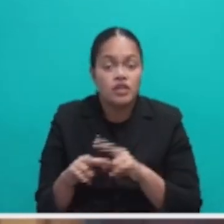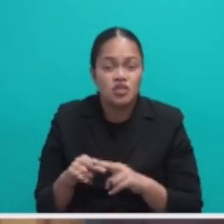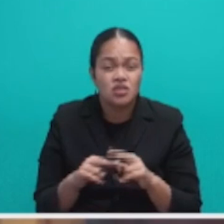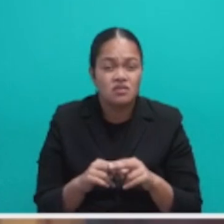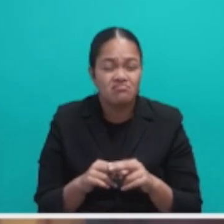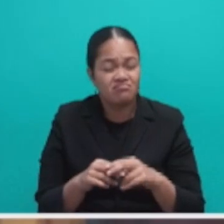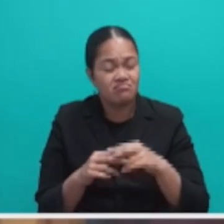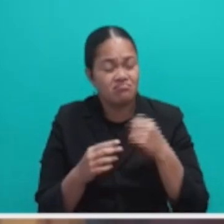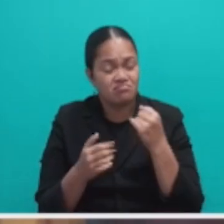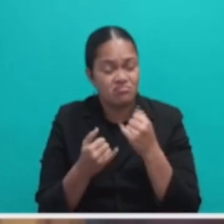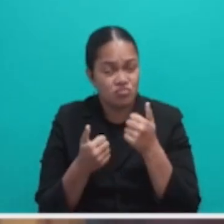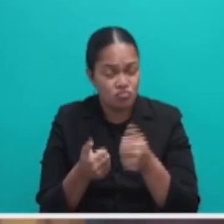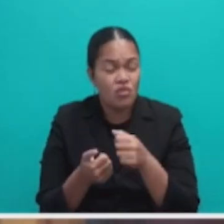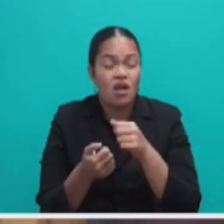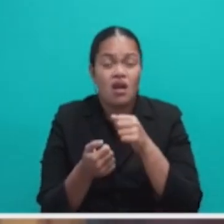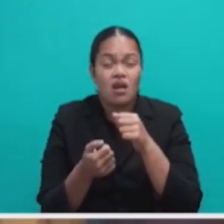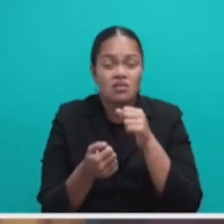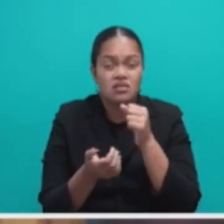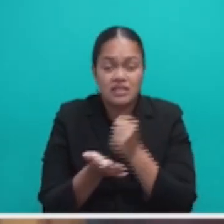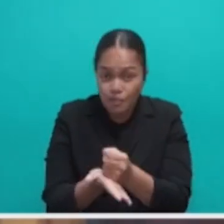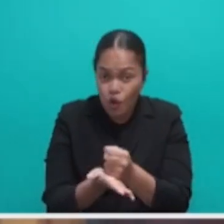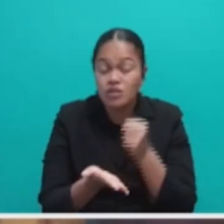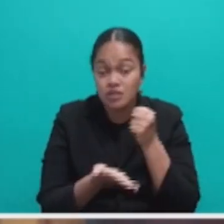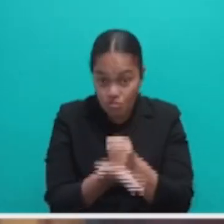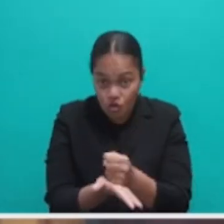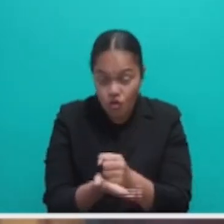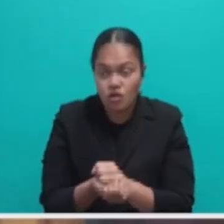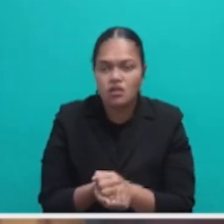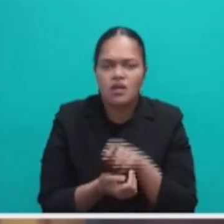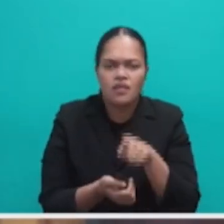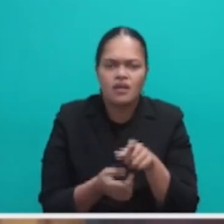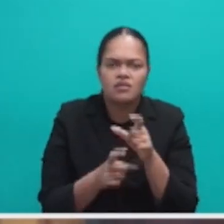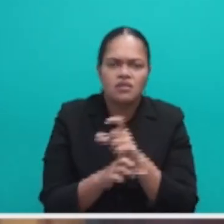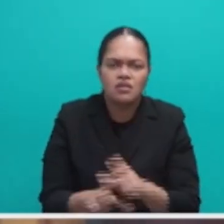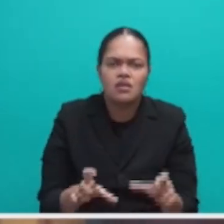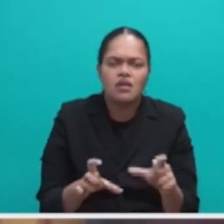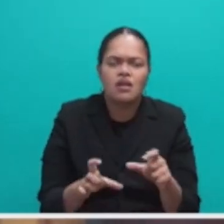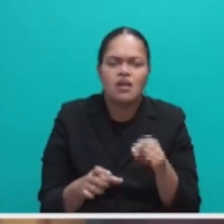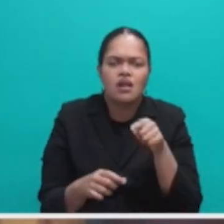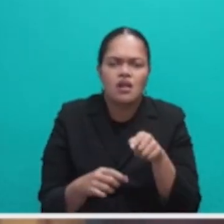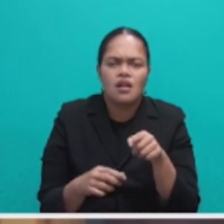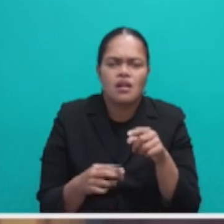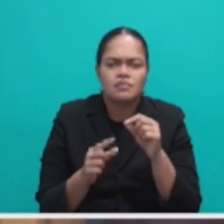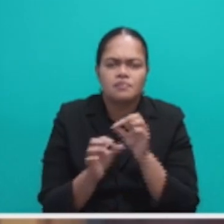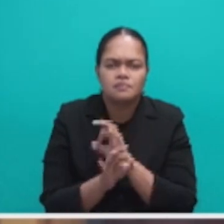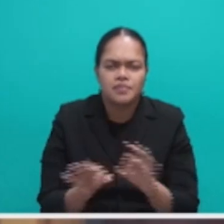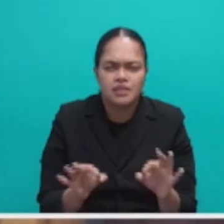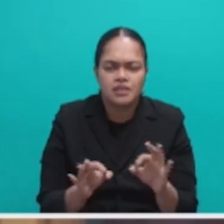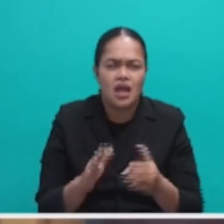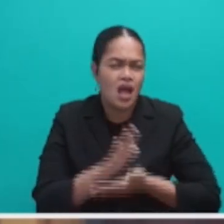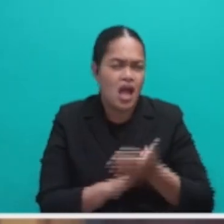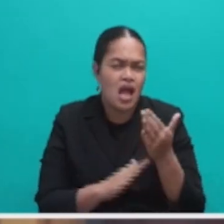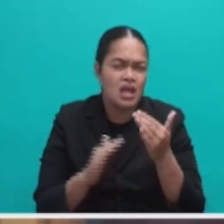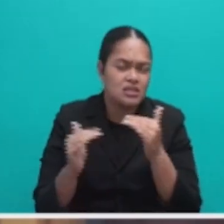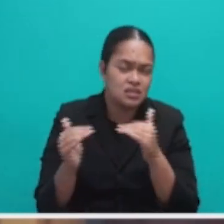explicit support to one party to the conflict has diminished and compromised our peacekeeping reputation and high standing, not only in the Middle